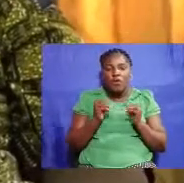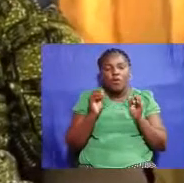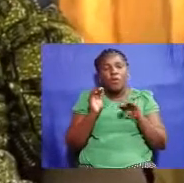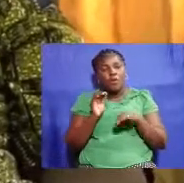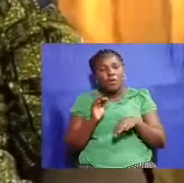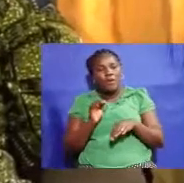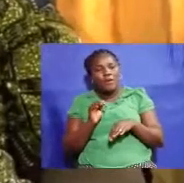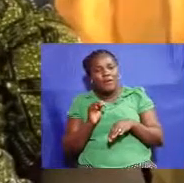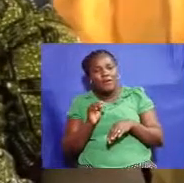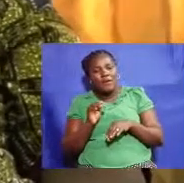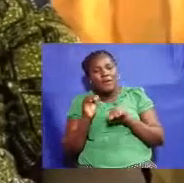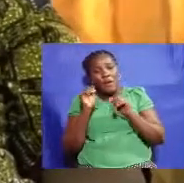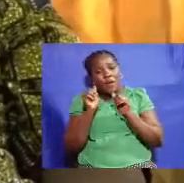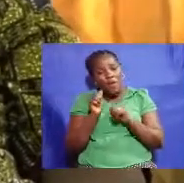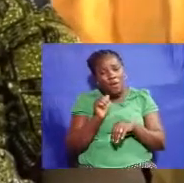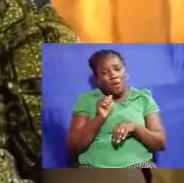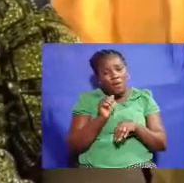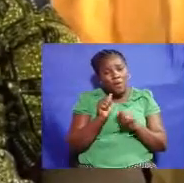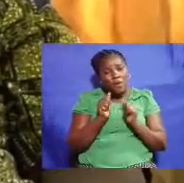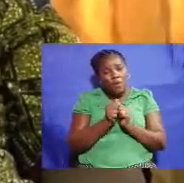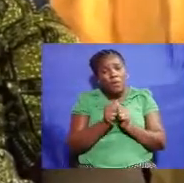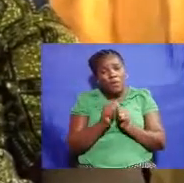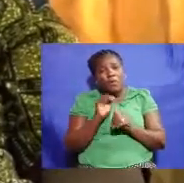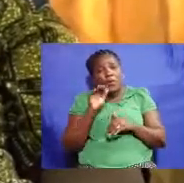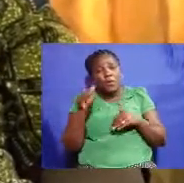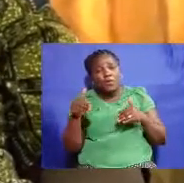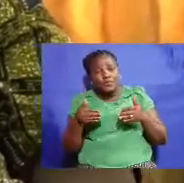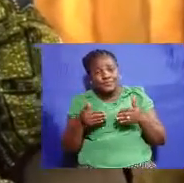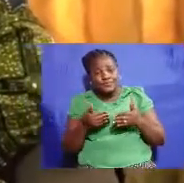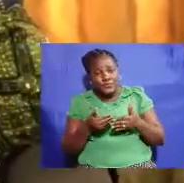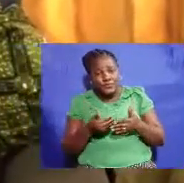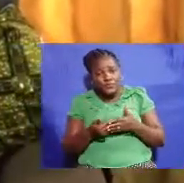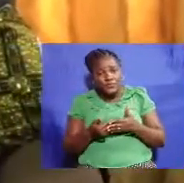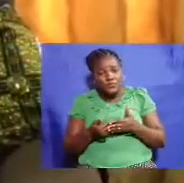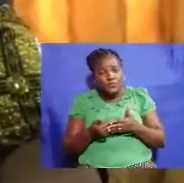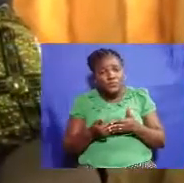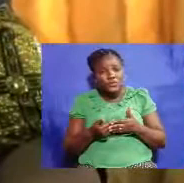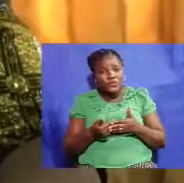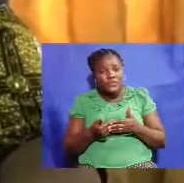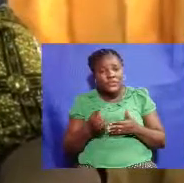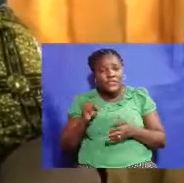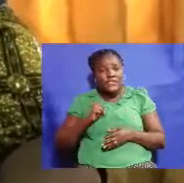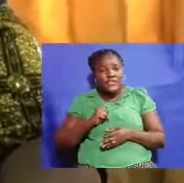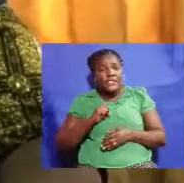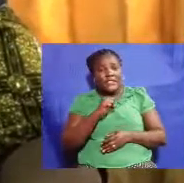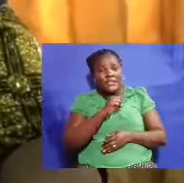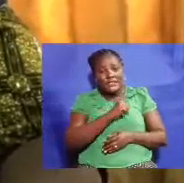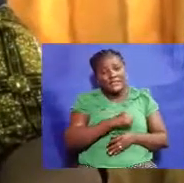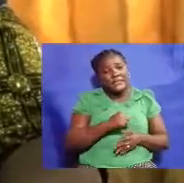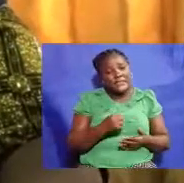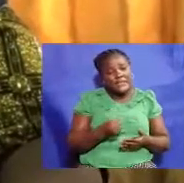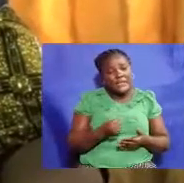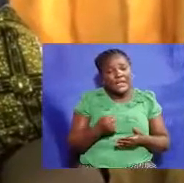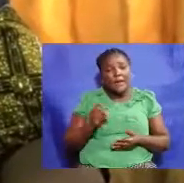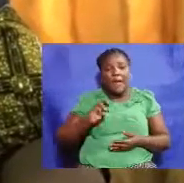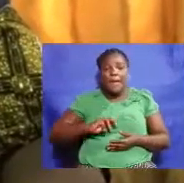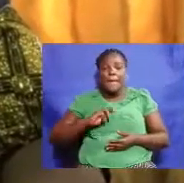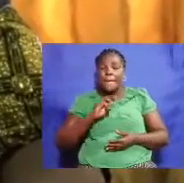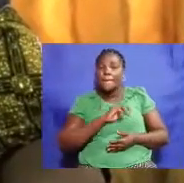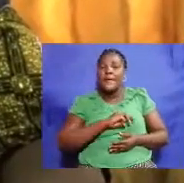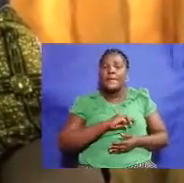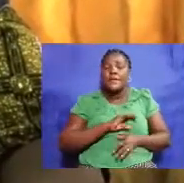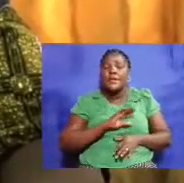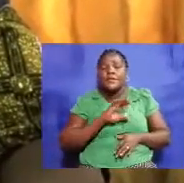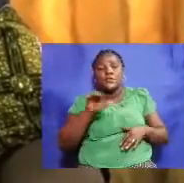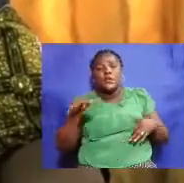behalf of the Executive Council, the staff and management, and the members, and